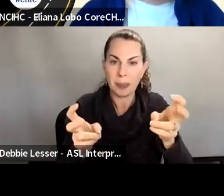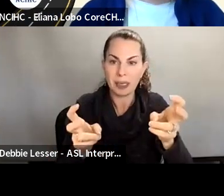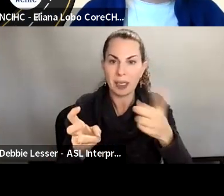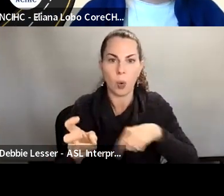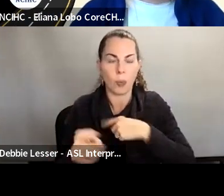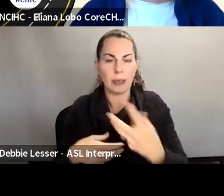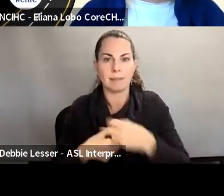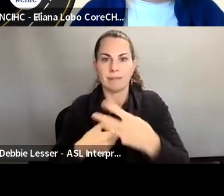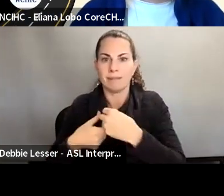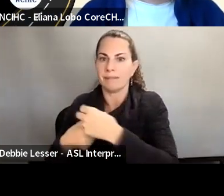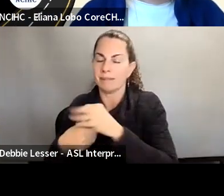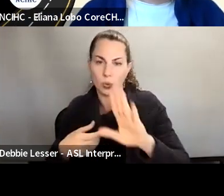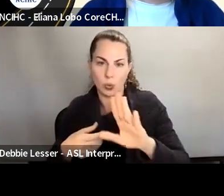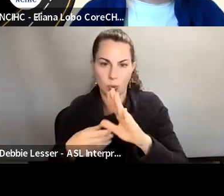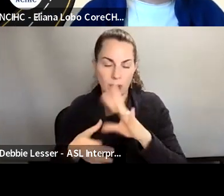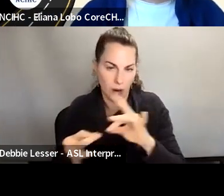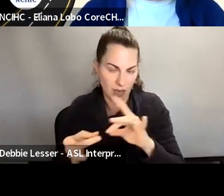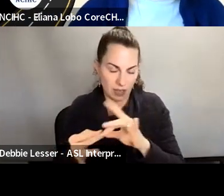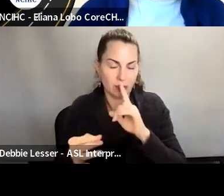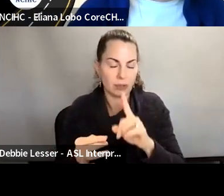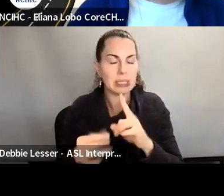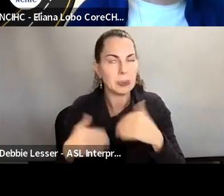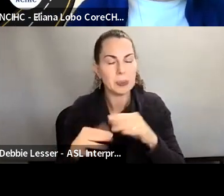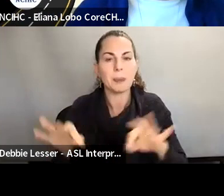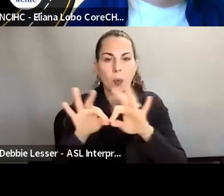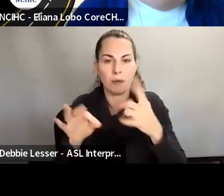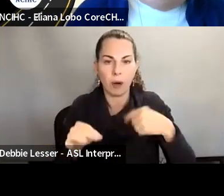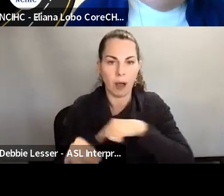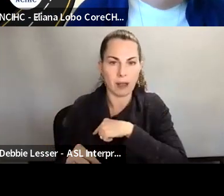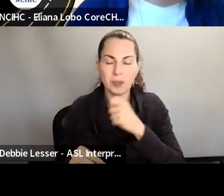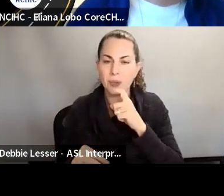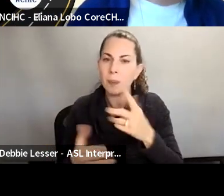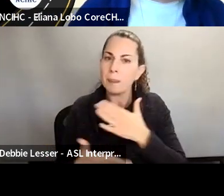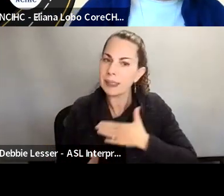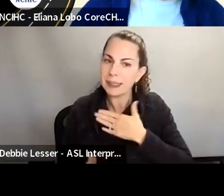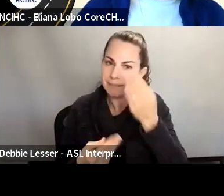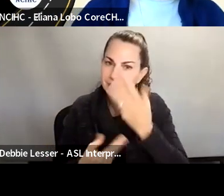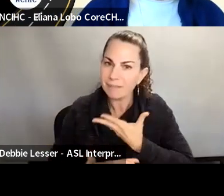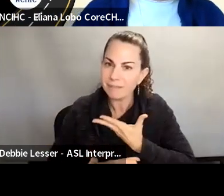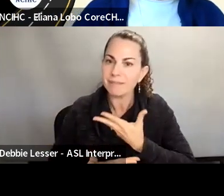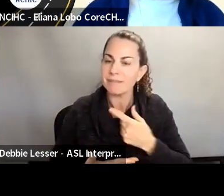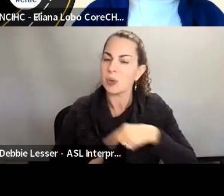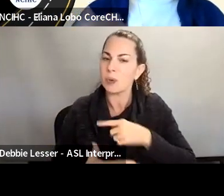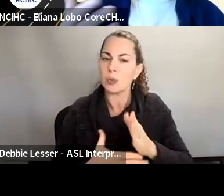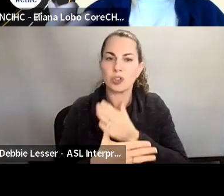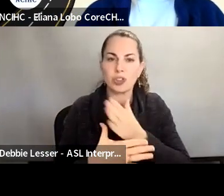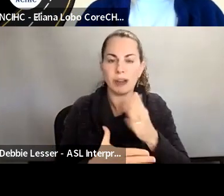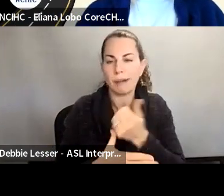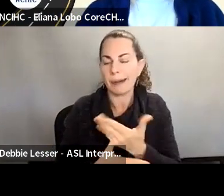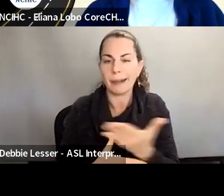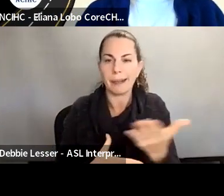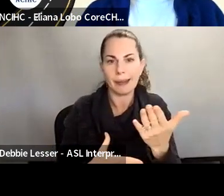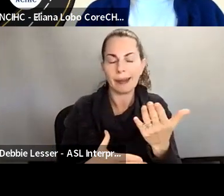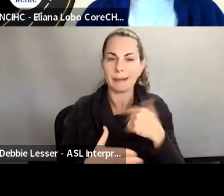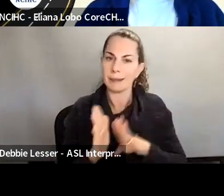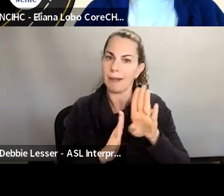Your comments really mean a lot to us. So engage with us so that we can share anything that comes out of